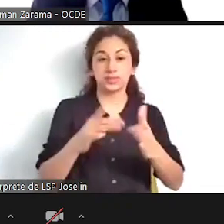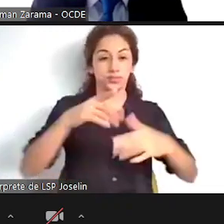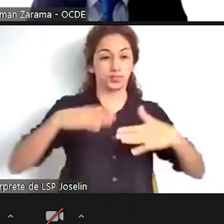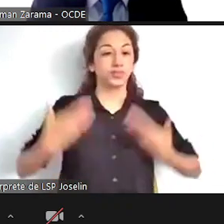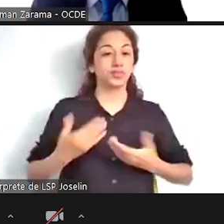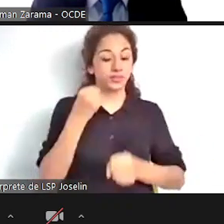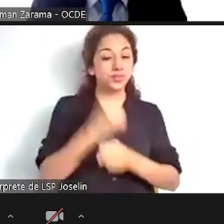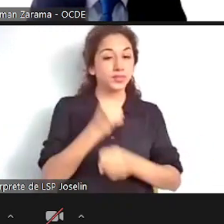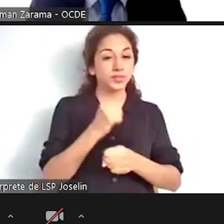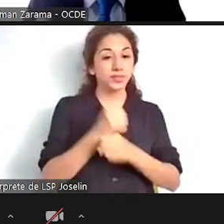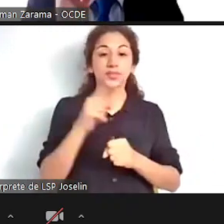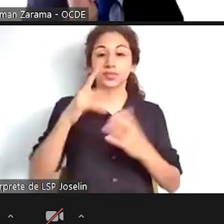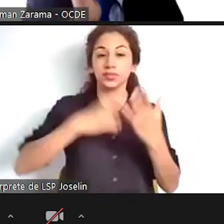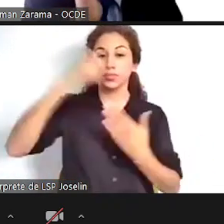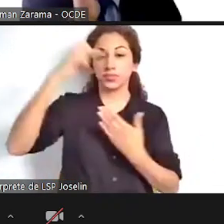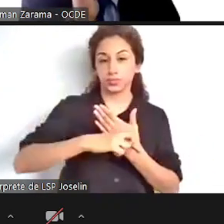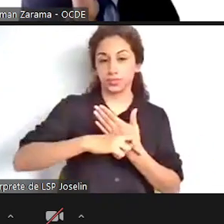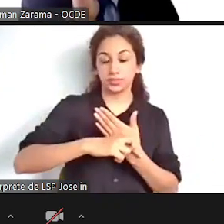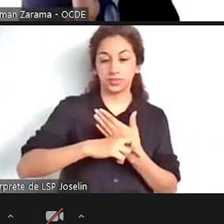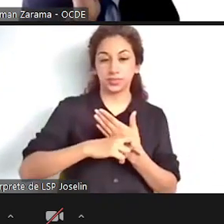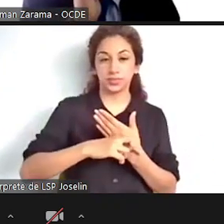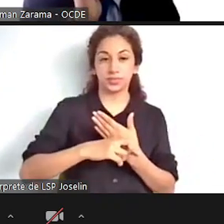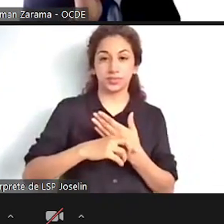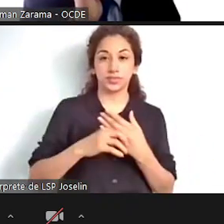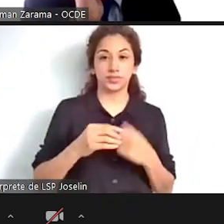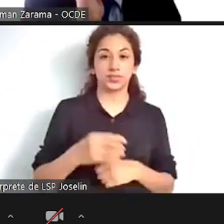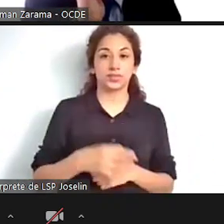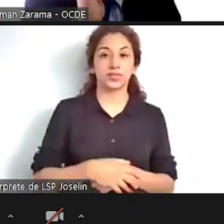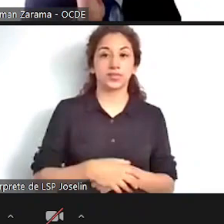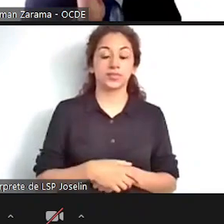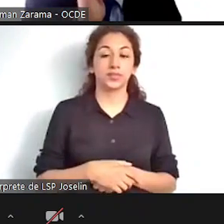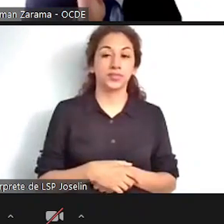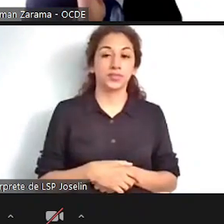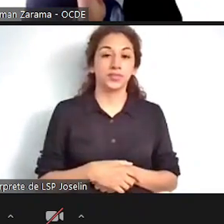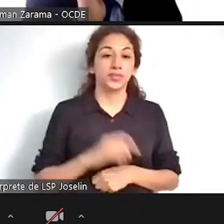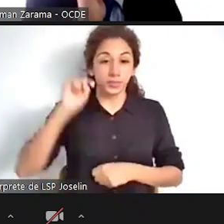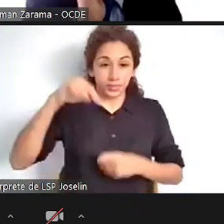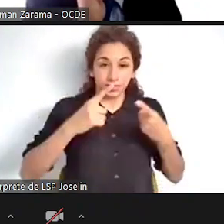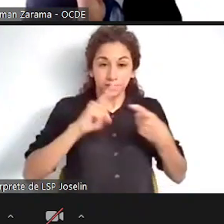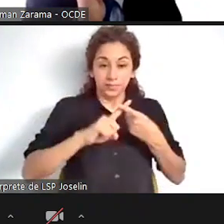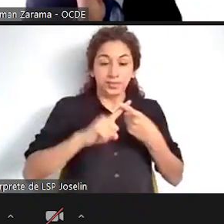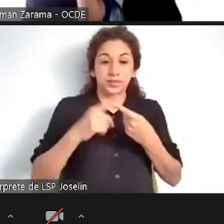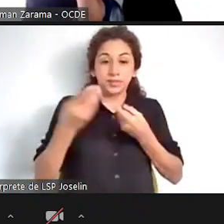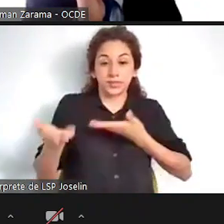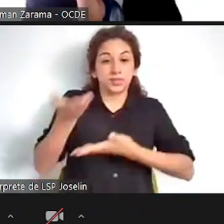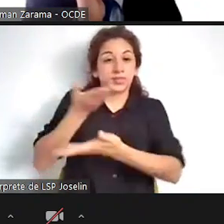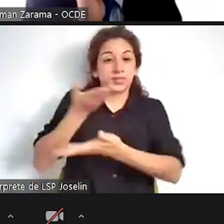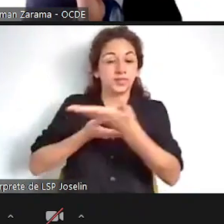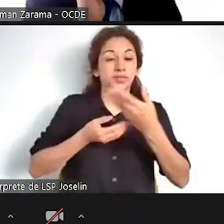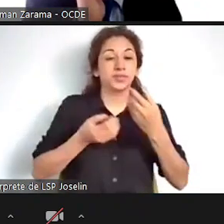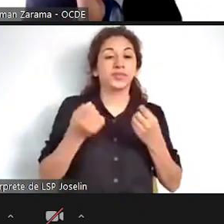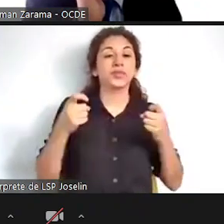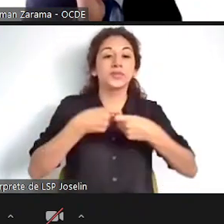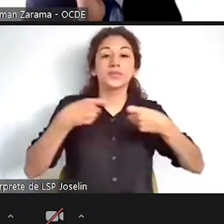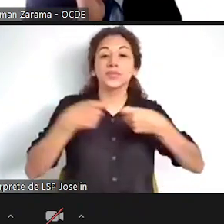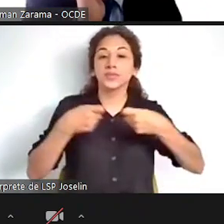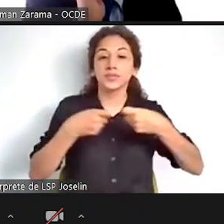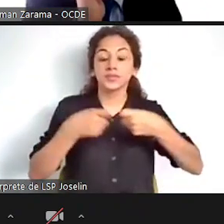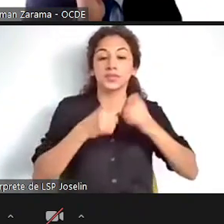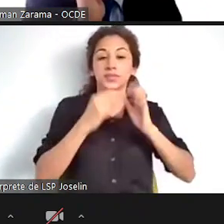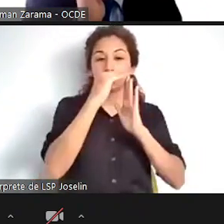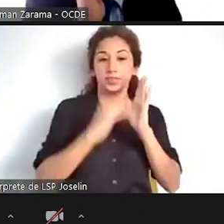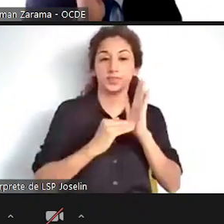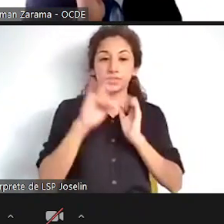guidelines over which you could work and this plan for business and human rights can contribute first is the energy